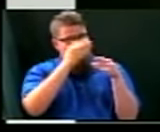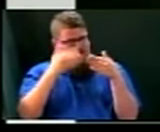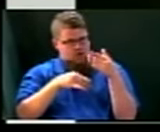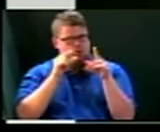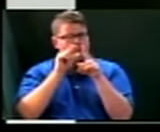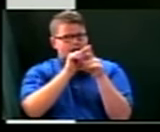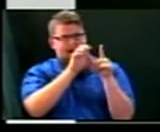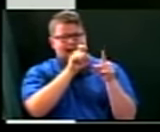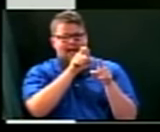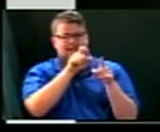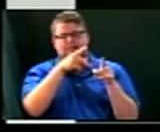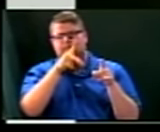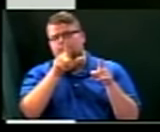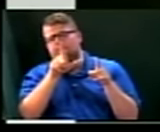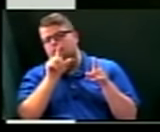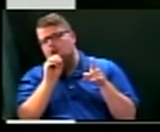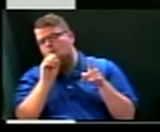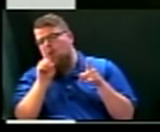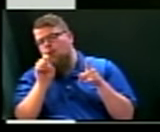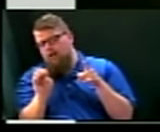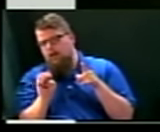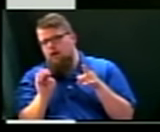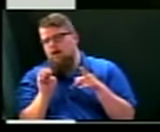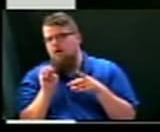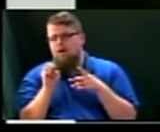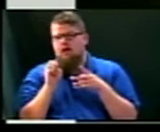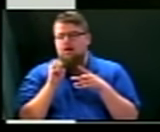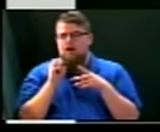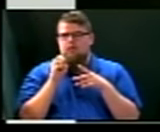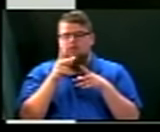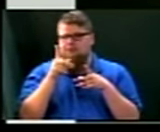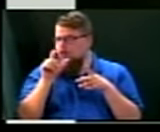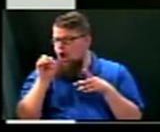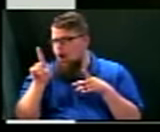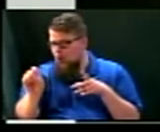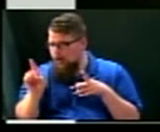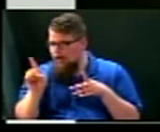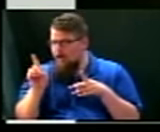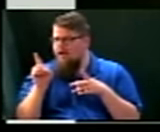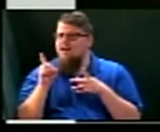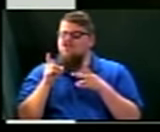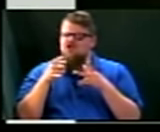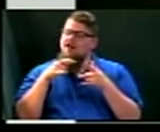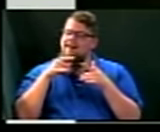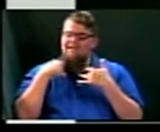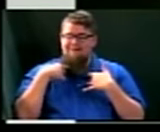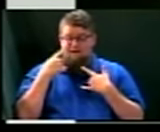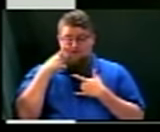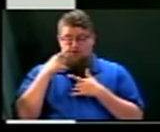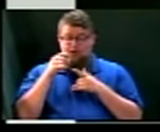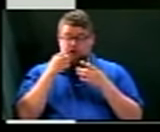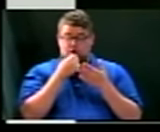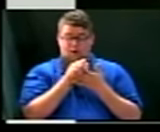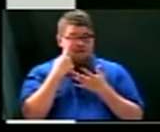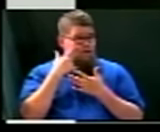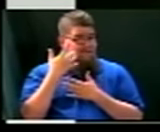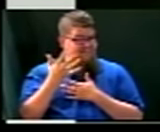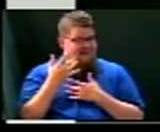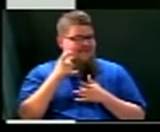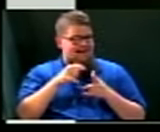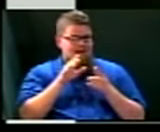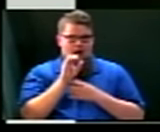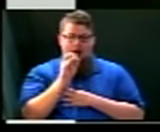there were certain kinds of words that I had to have to get a score of five, and I didn't have those mainly